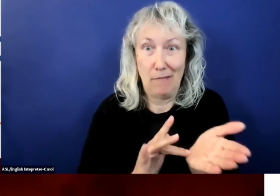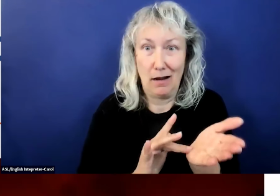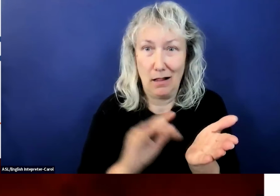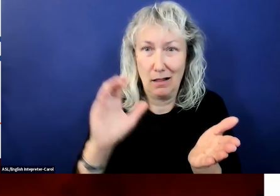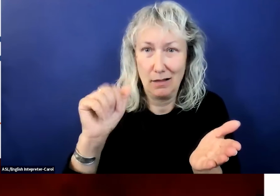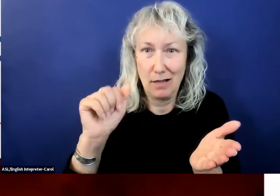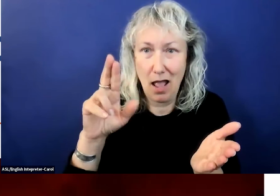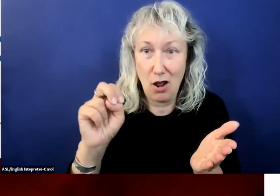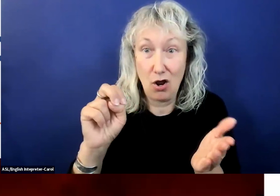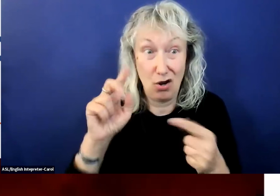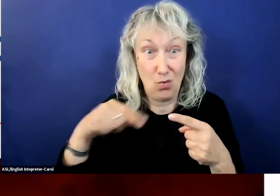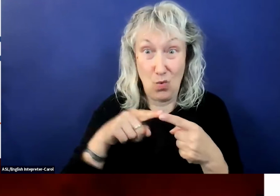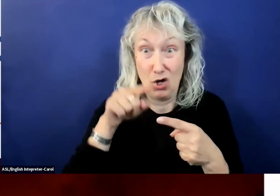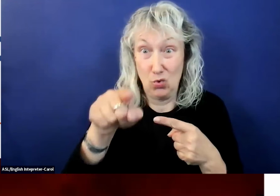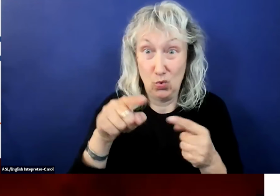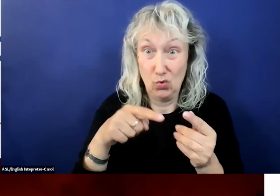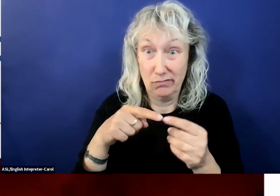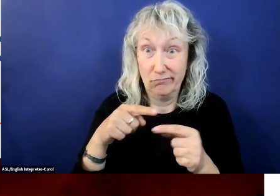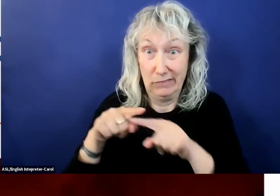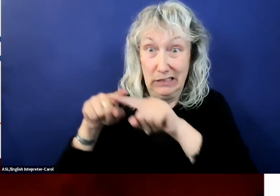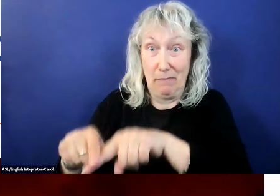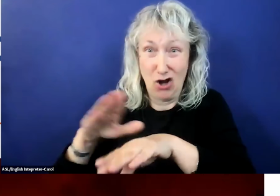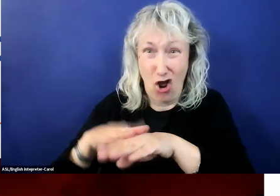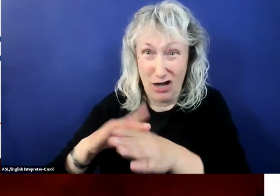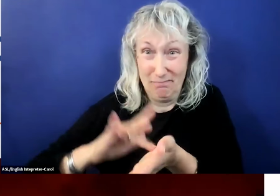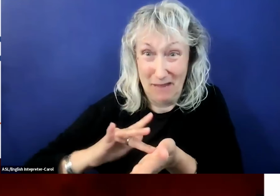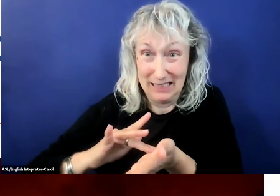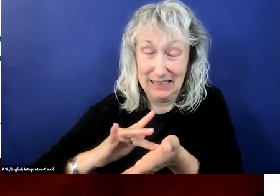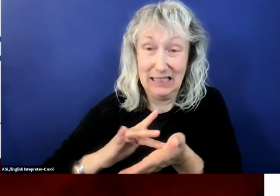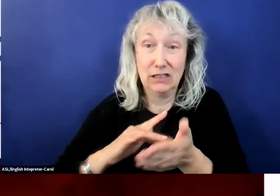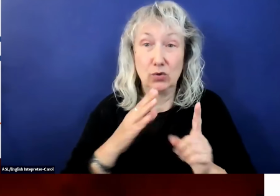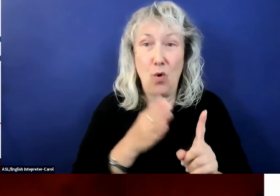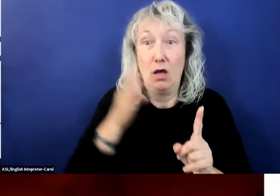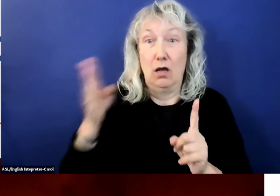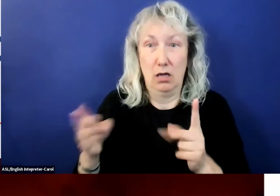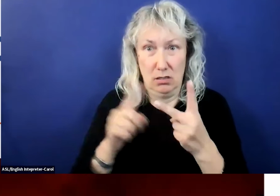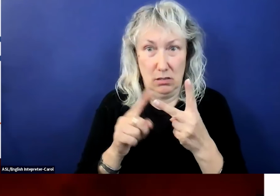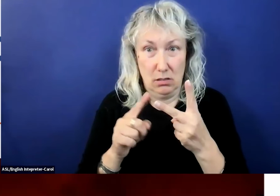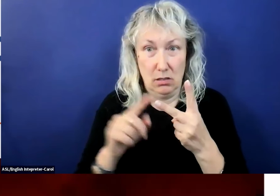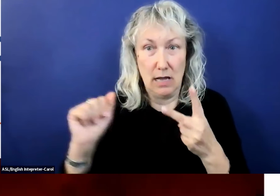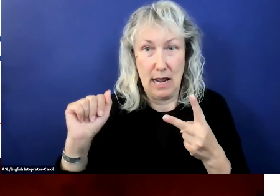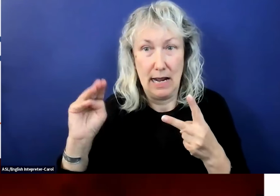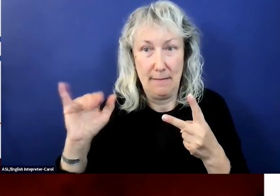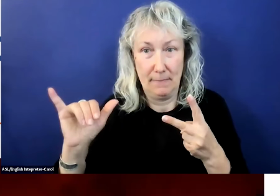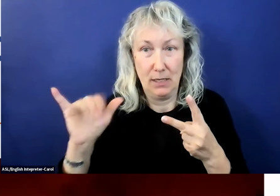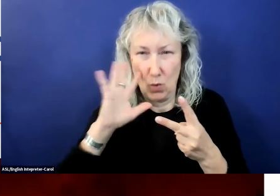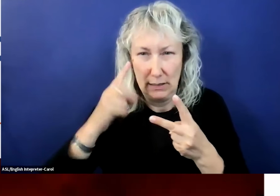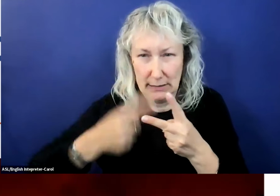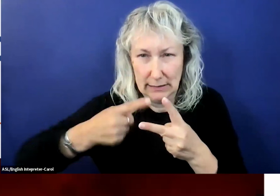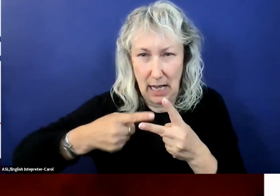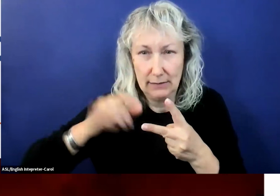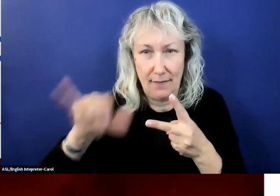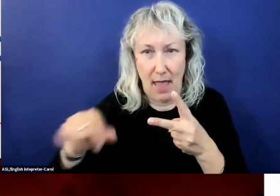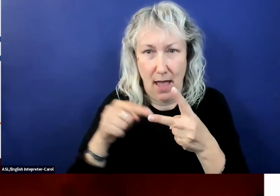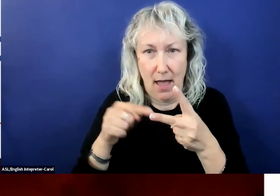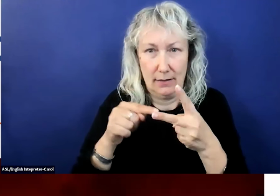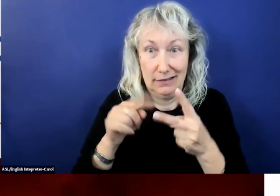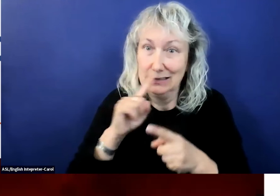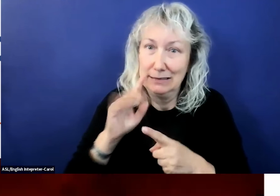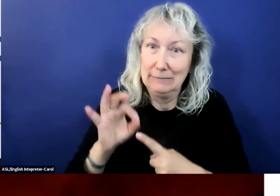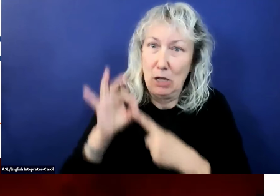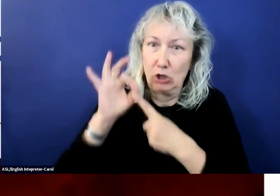medications. Our next presenter, Amy, is going to talk a lot in detail about specialty medications in her presentation.